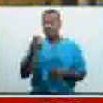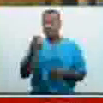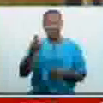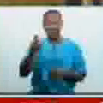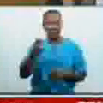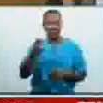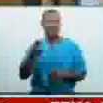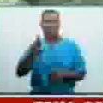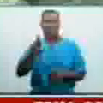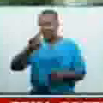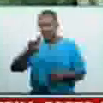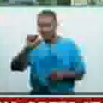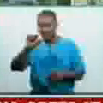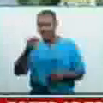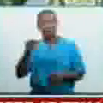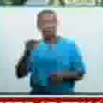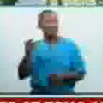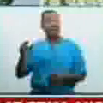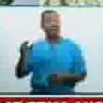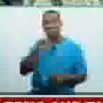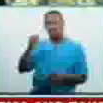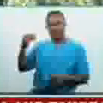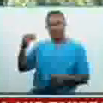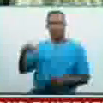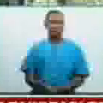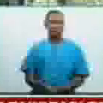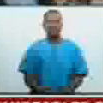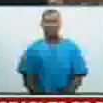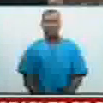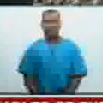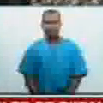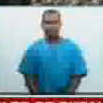Mr. Ampem Dakun. Sarah Fori, GTV News, Accra.